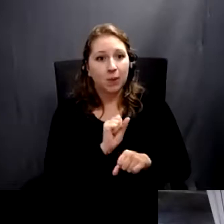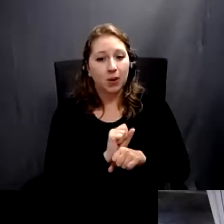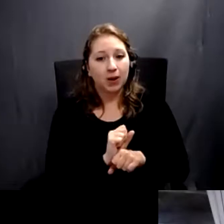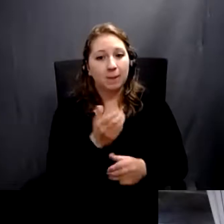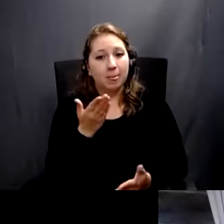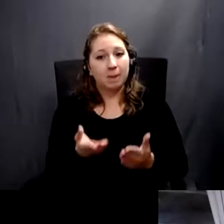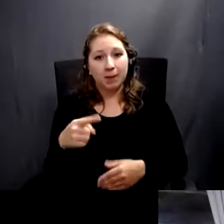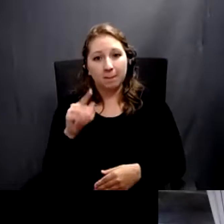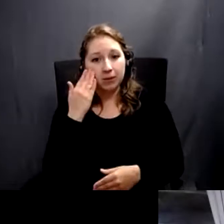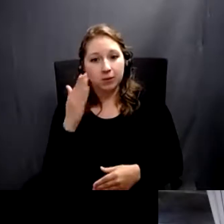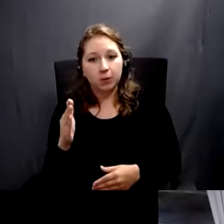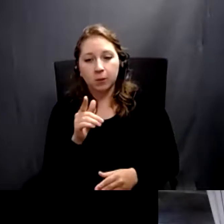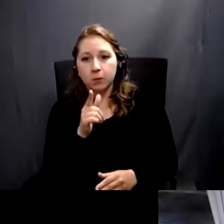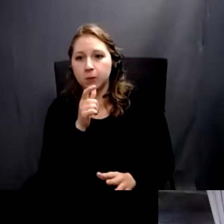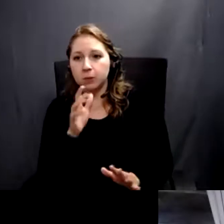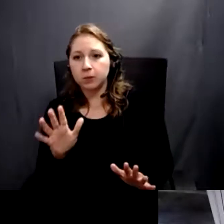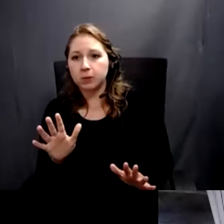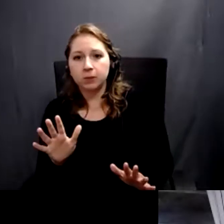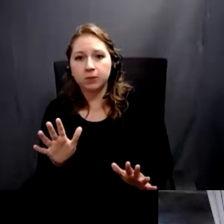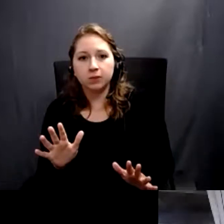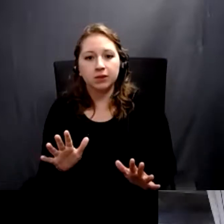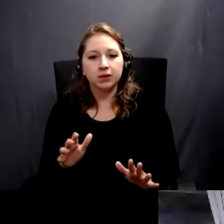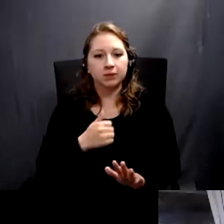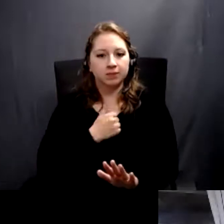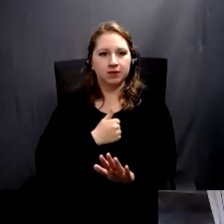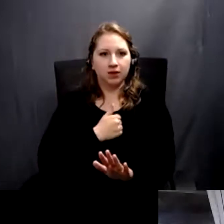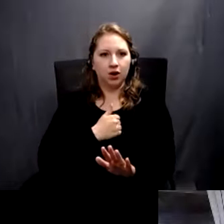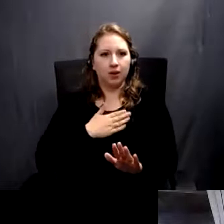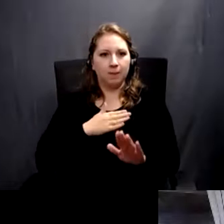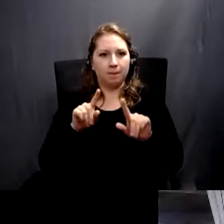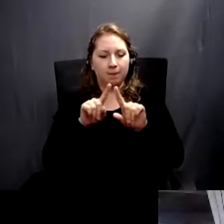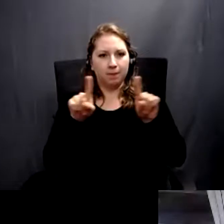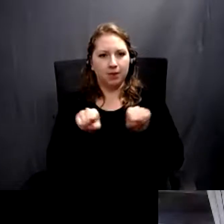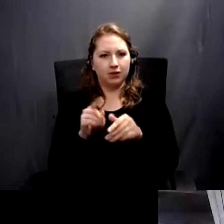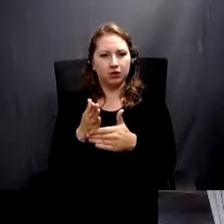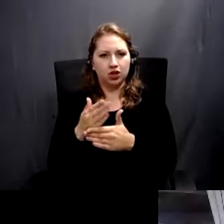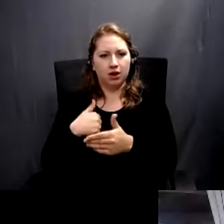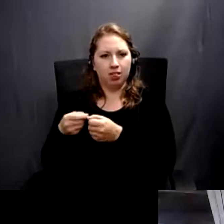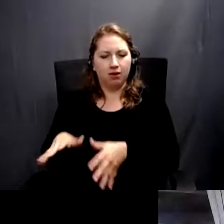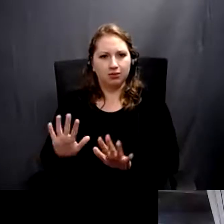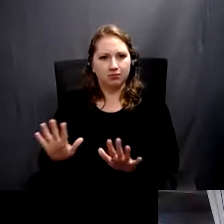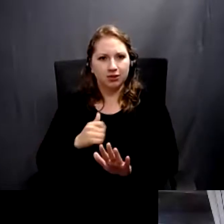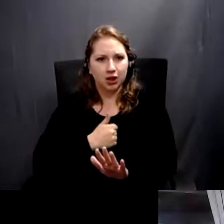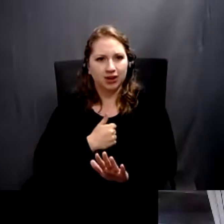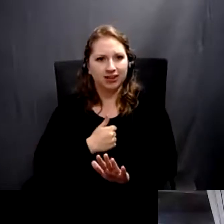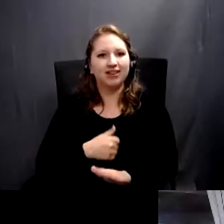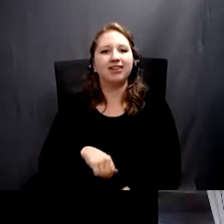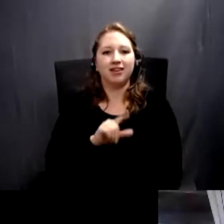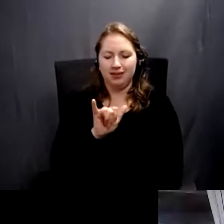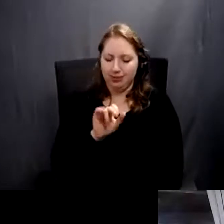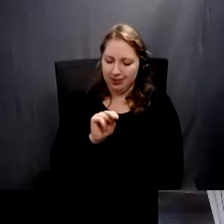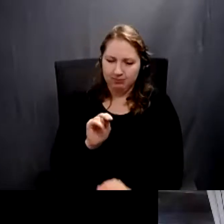know. Oops, I'm sorry. Sorry, apologies. I lost the screen share. Oh, that's all right.